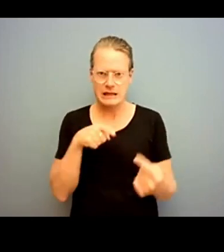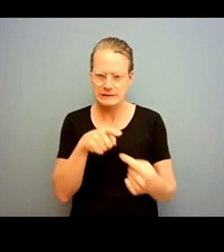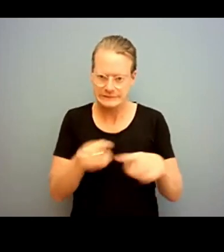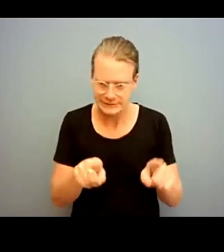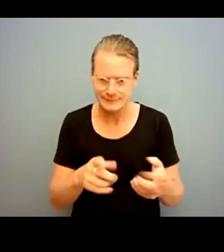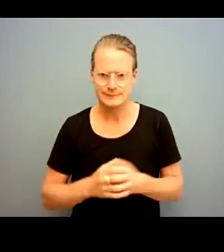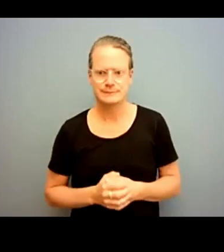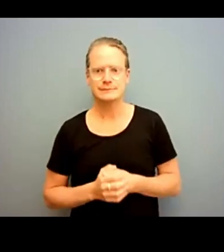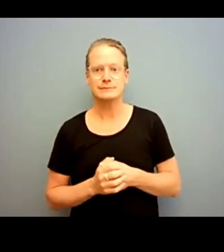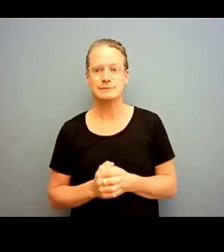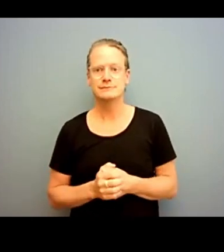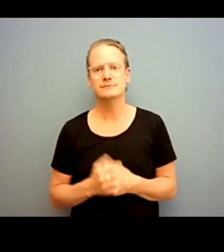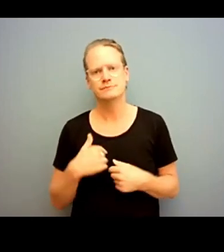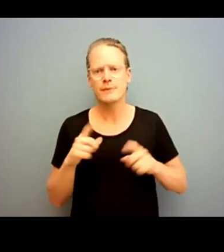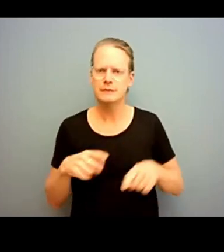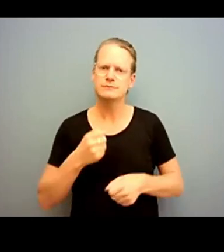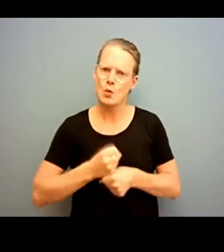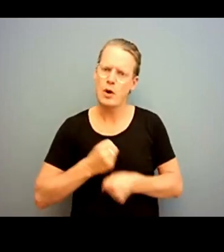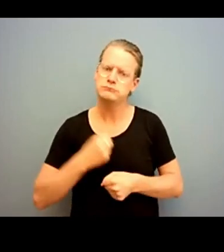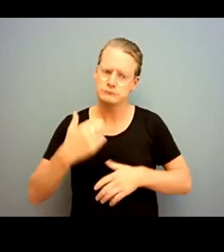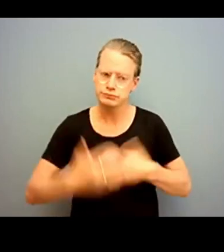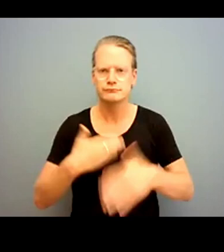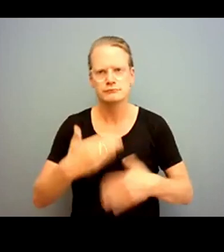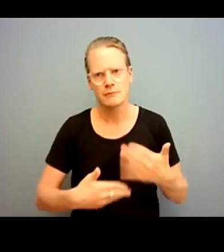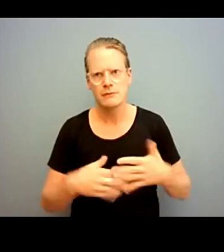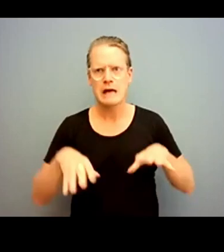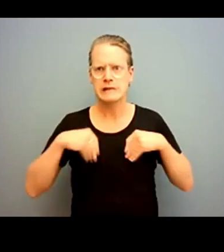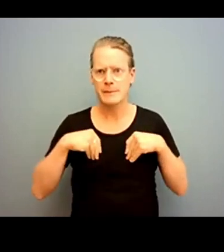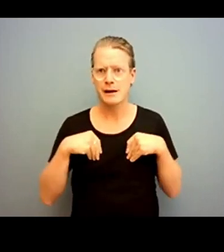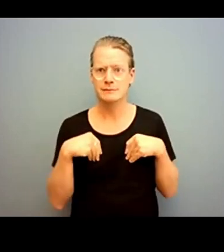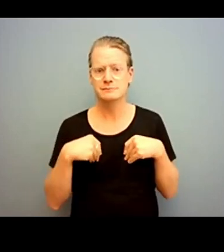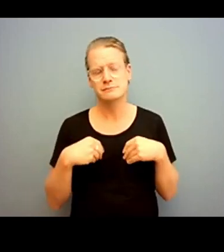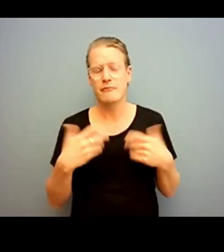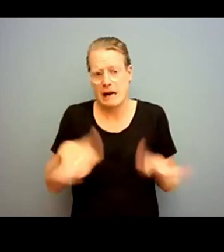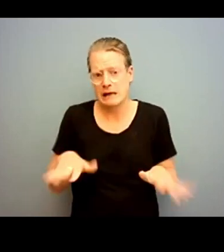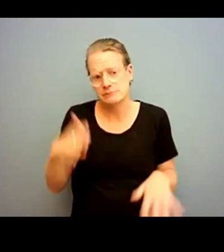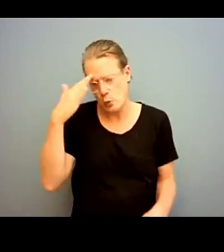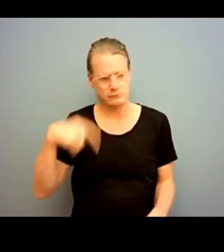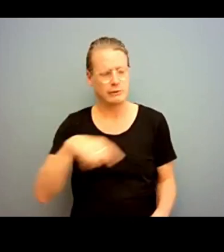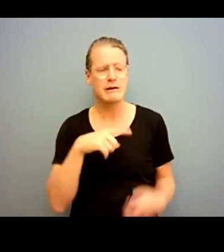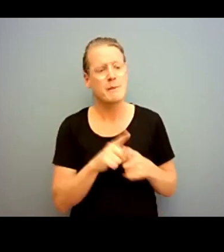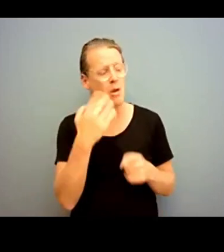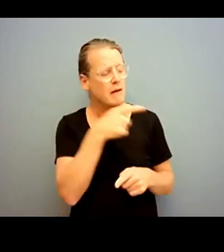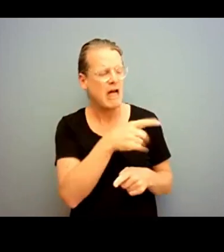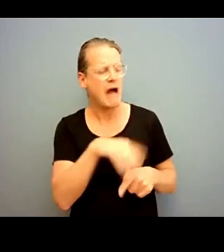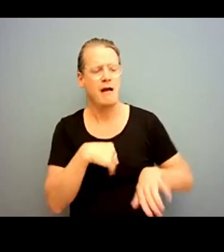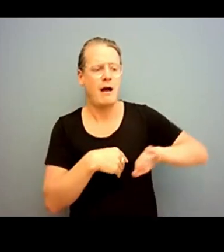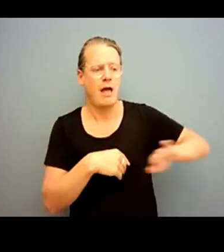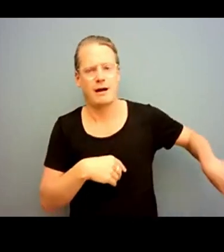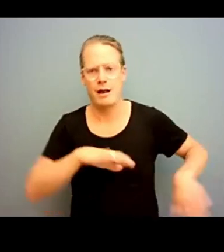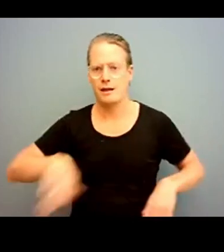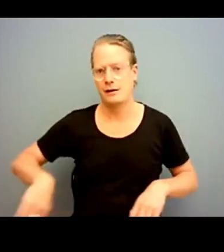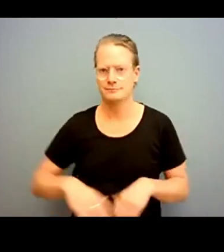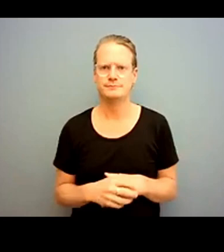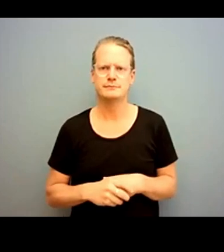excluded the other. Of course, the whole point is to find better ways of acknowledging and